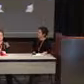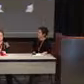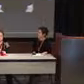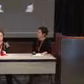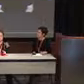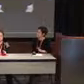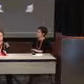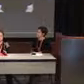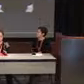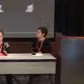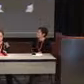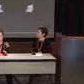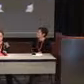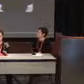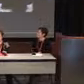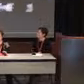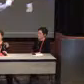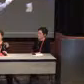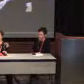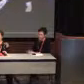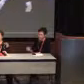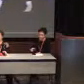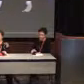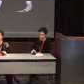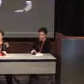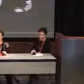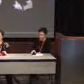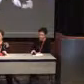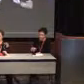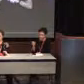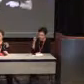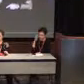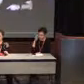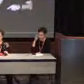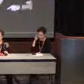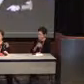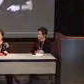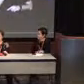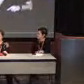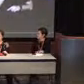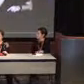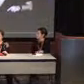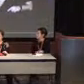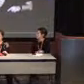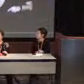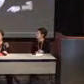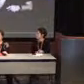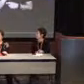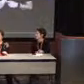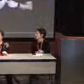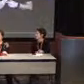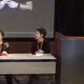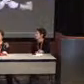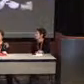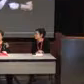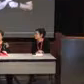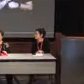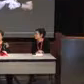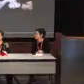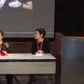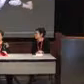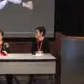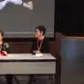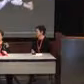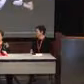So I came back to Ukraine working on design, research of